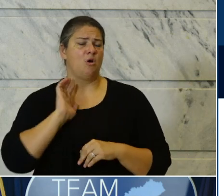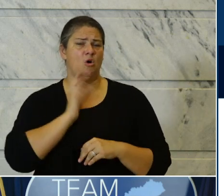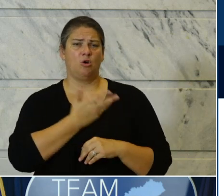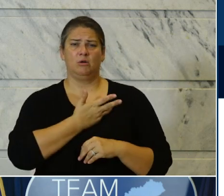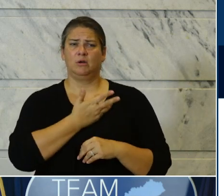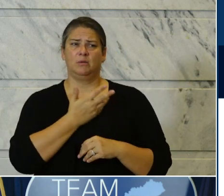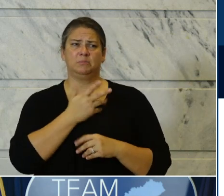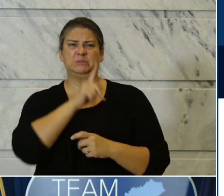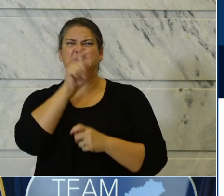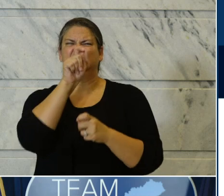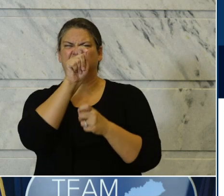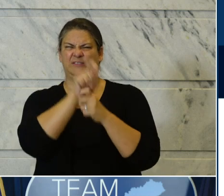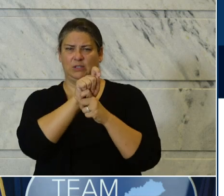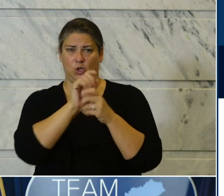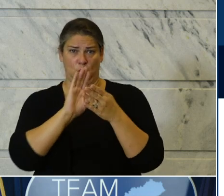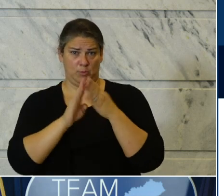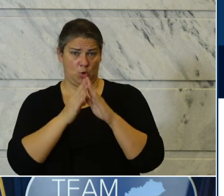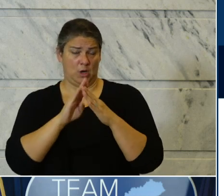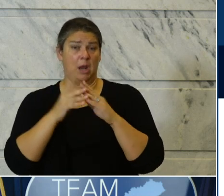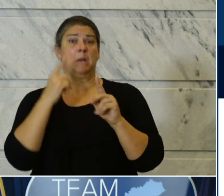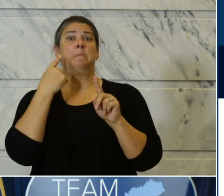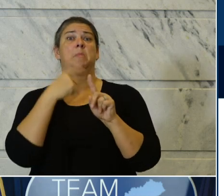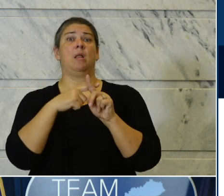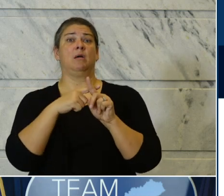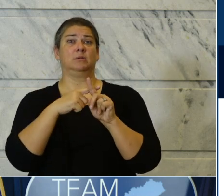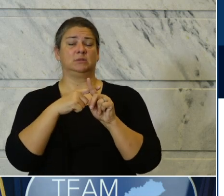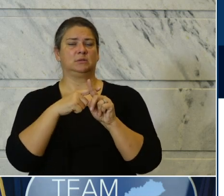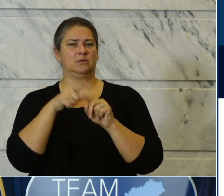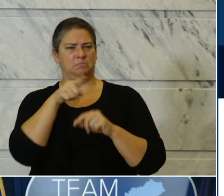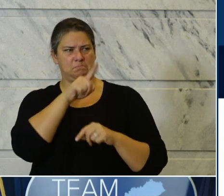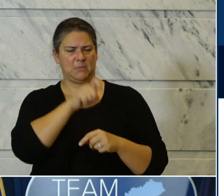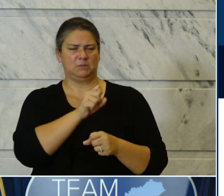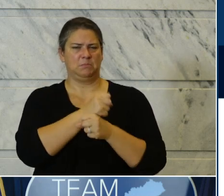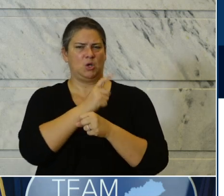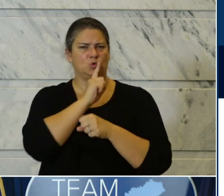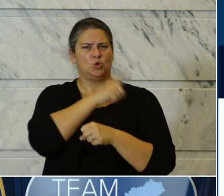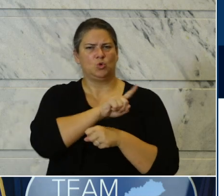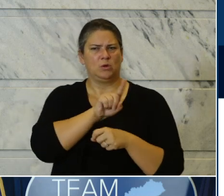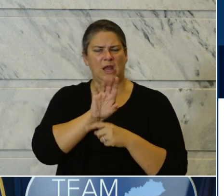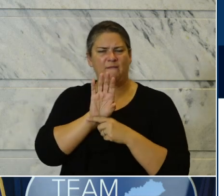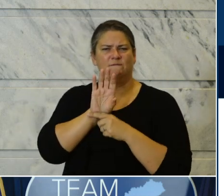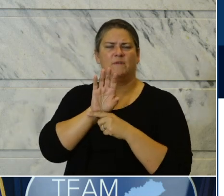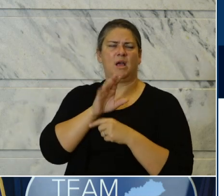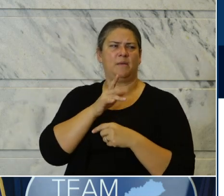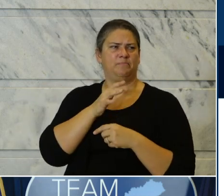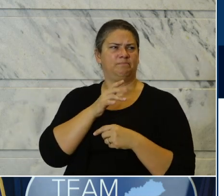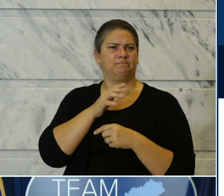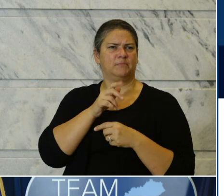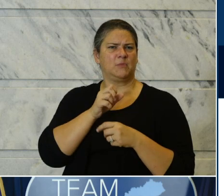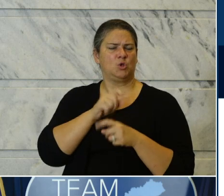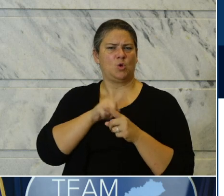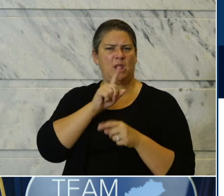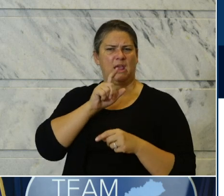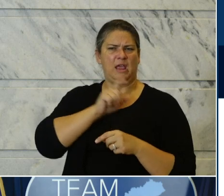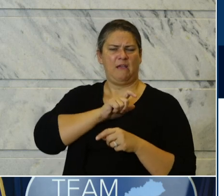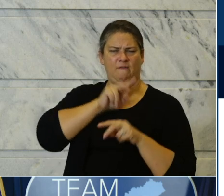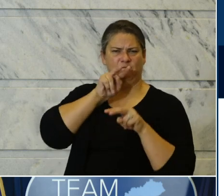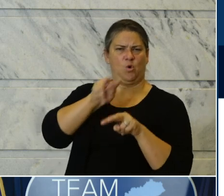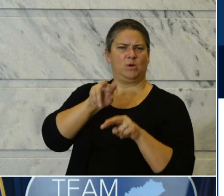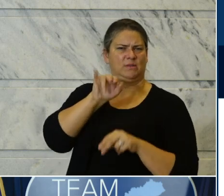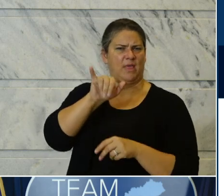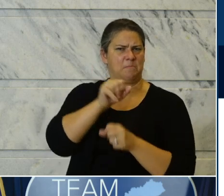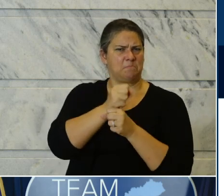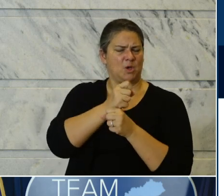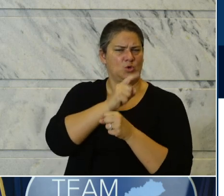specific communities, but also in the enforcement. And that we as leaders need to make sure that if we go to